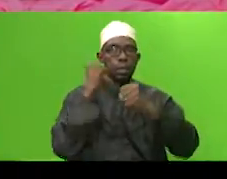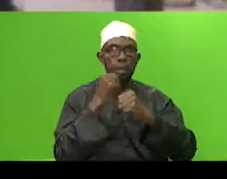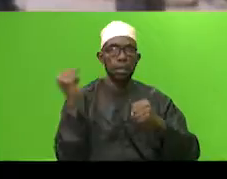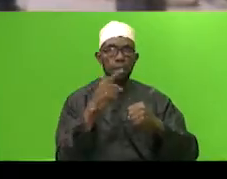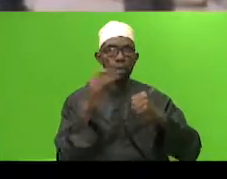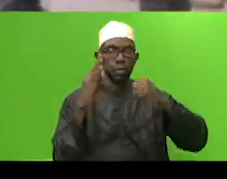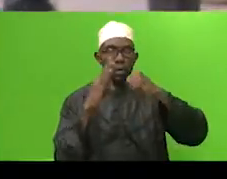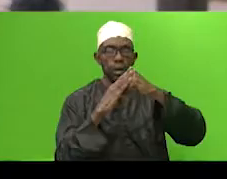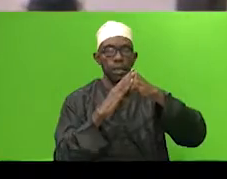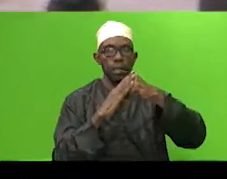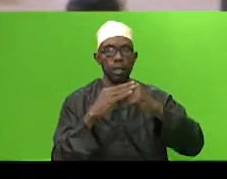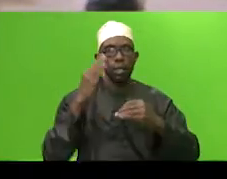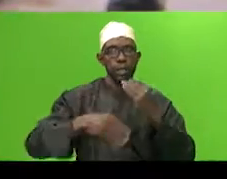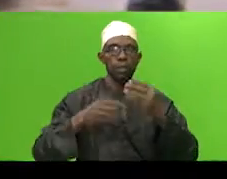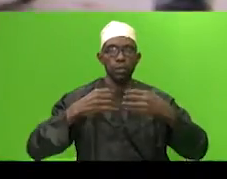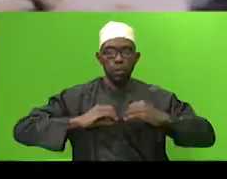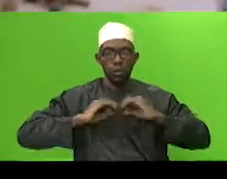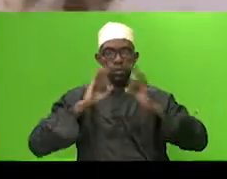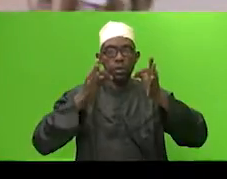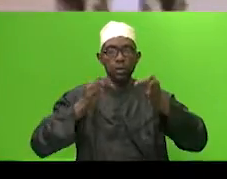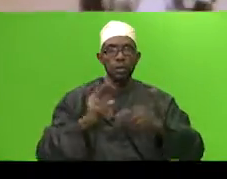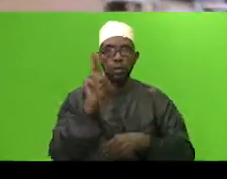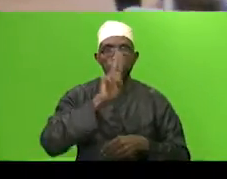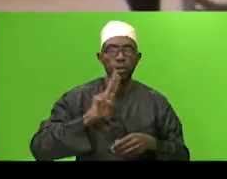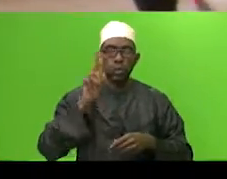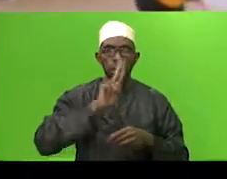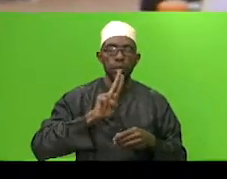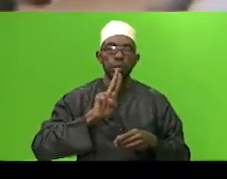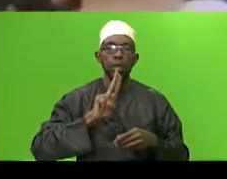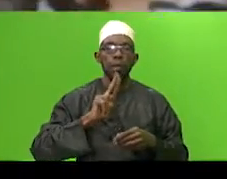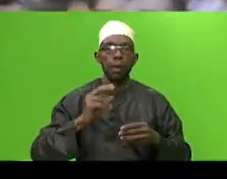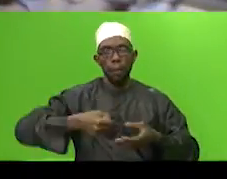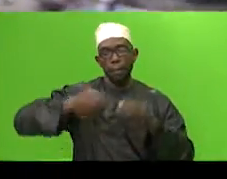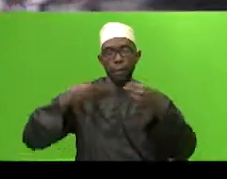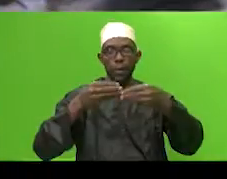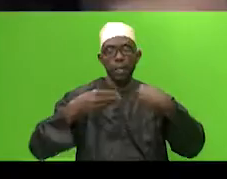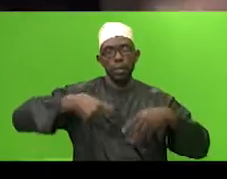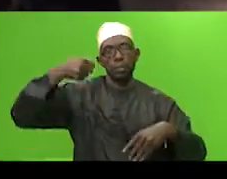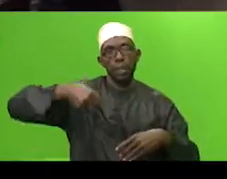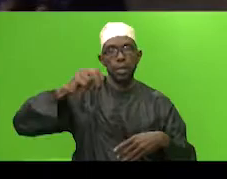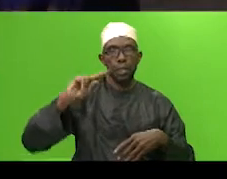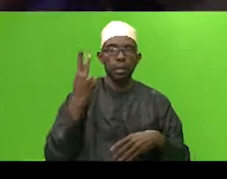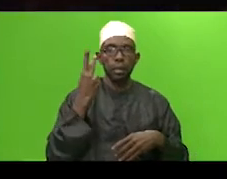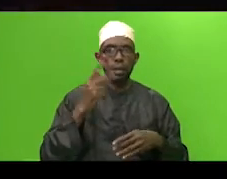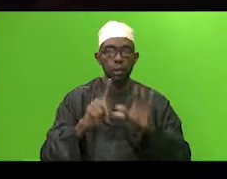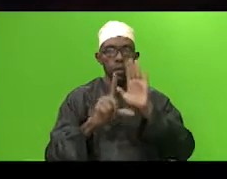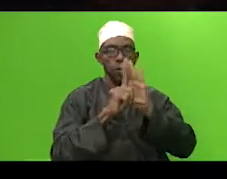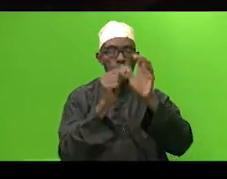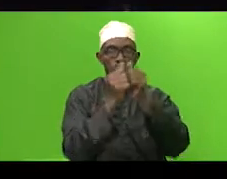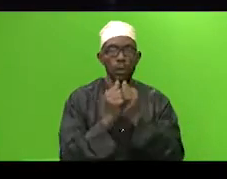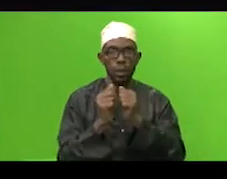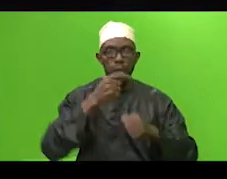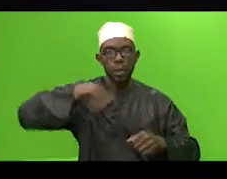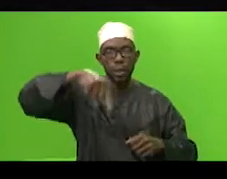the third time officials had tried to cut down on the use of the plastic bags in Kenya. The law is in place. The law preceded us.